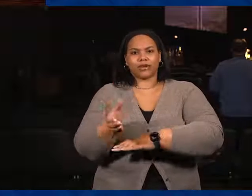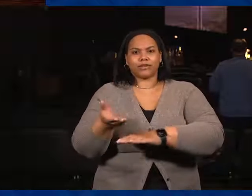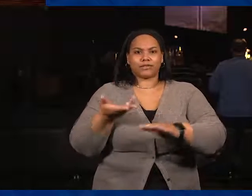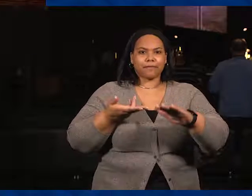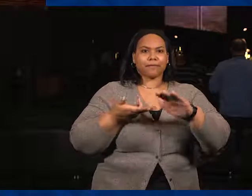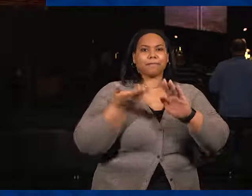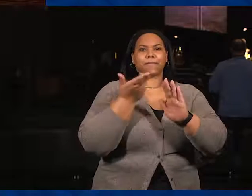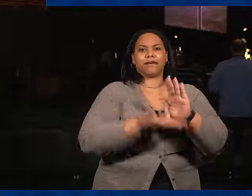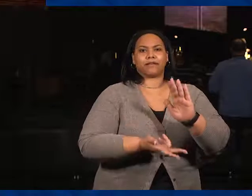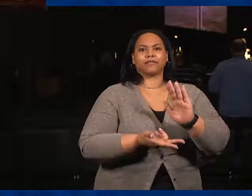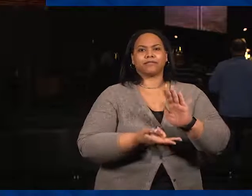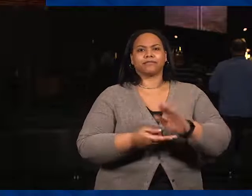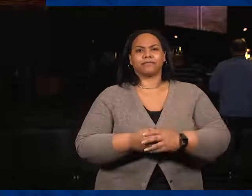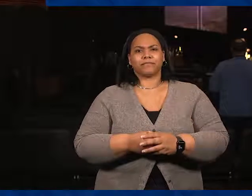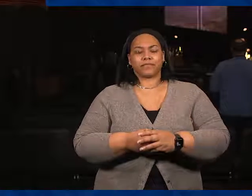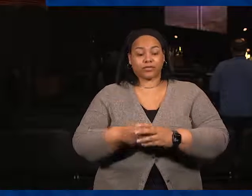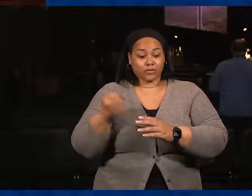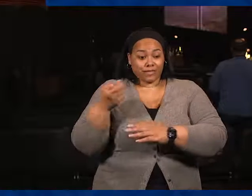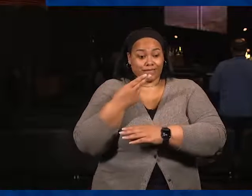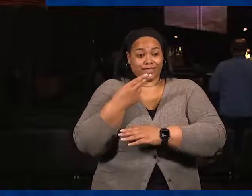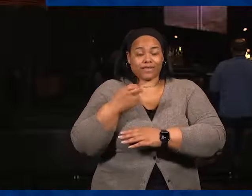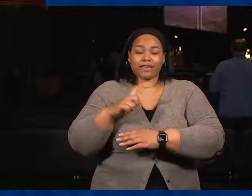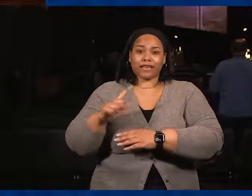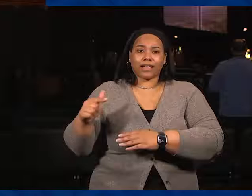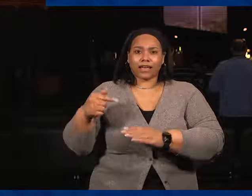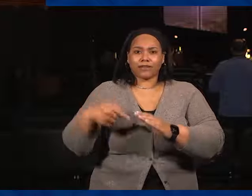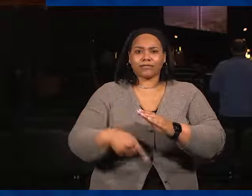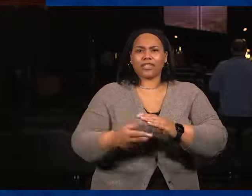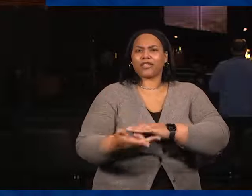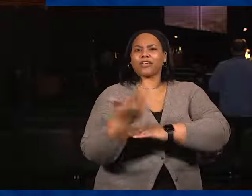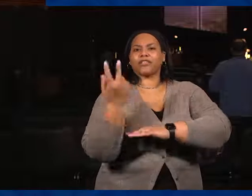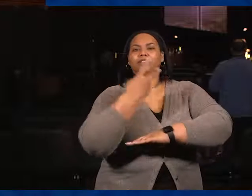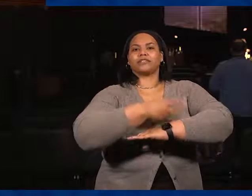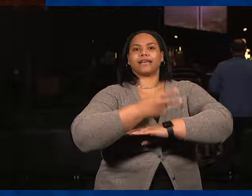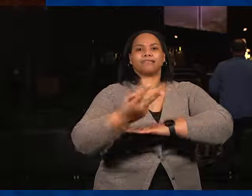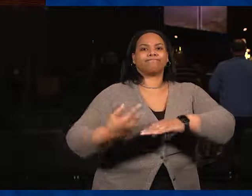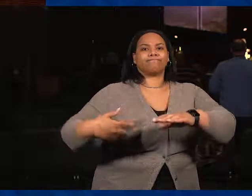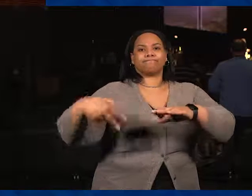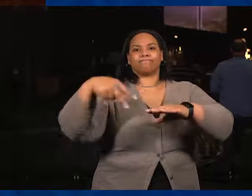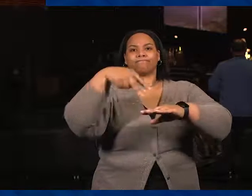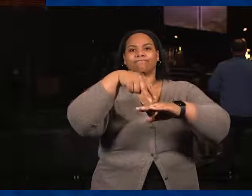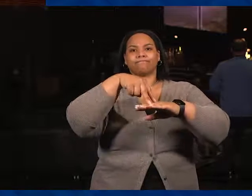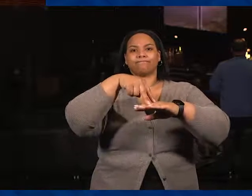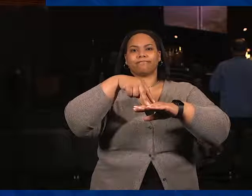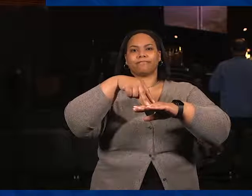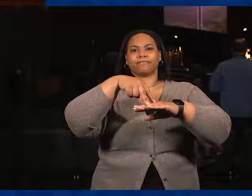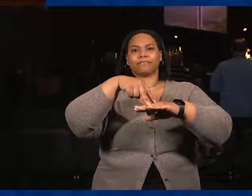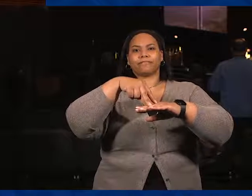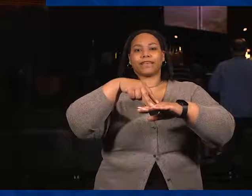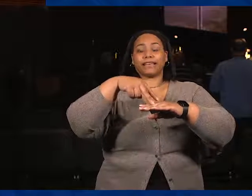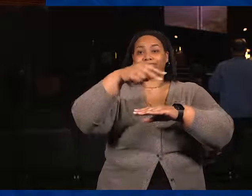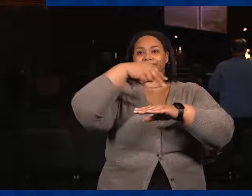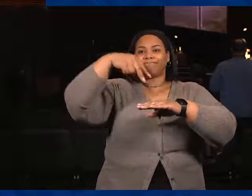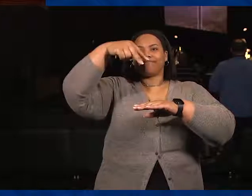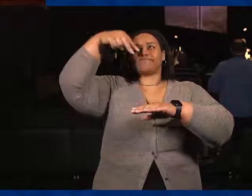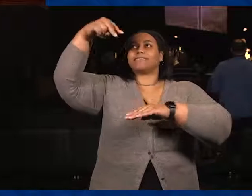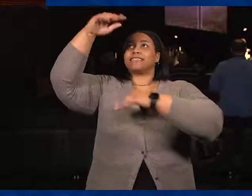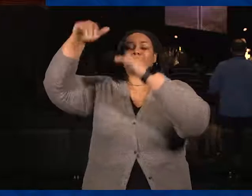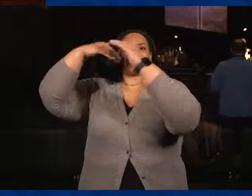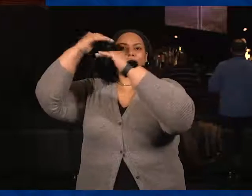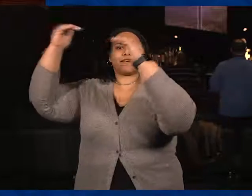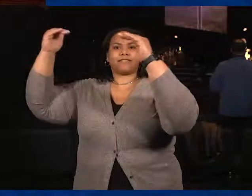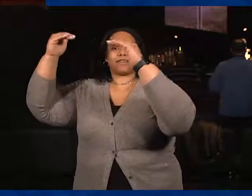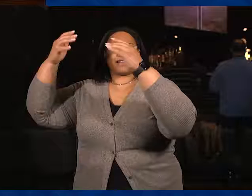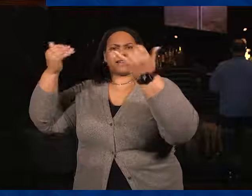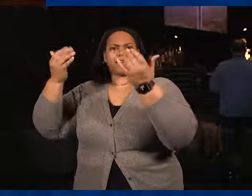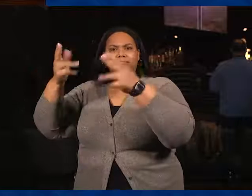descended into hell. The third day he arose again from the dead. He descended into heaven and sits